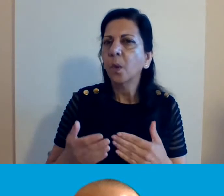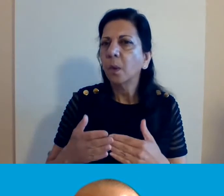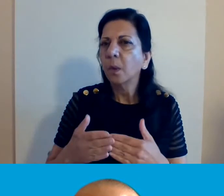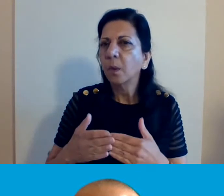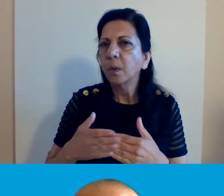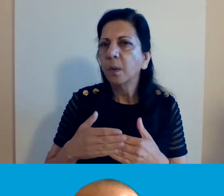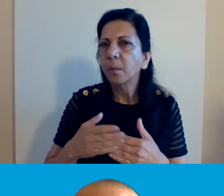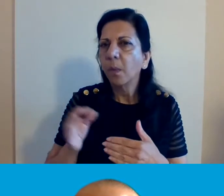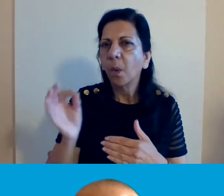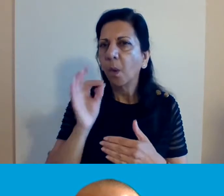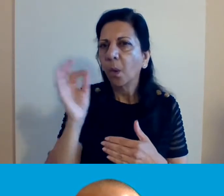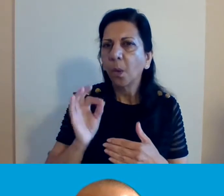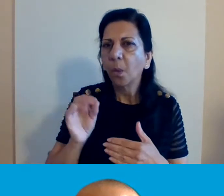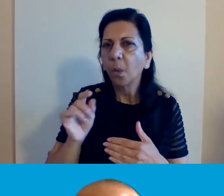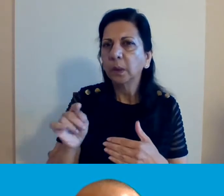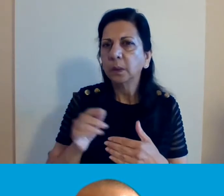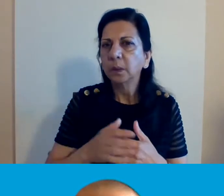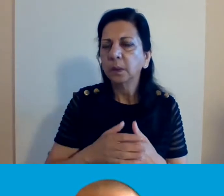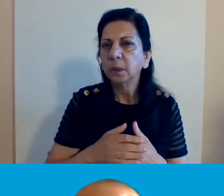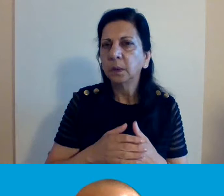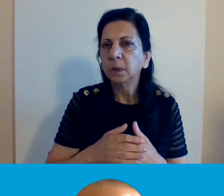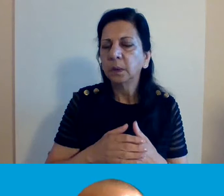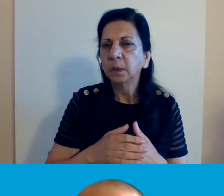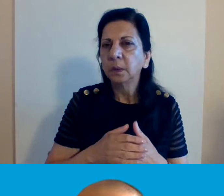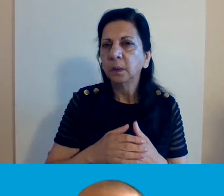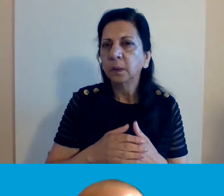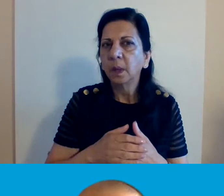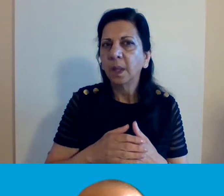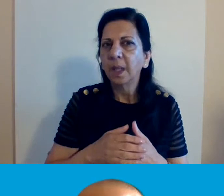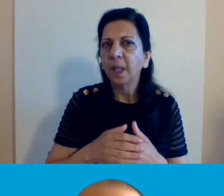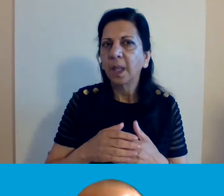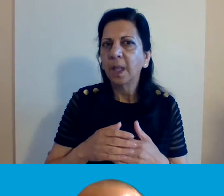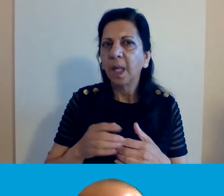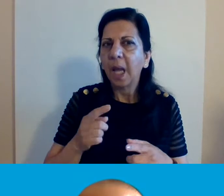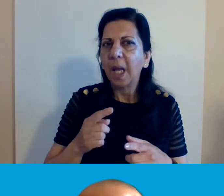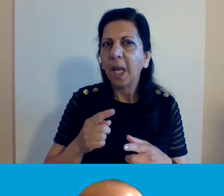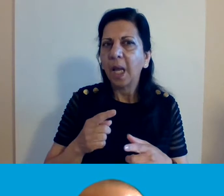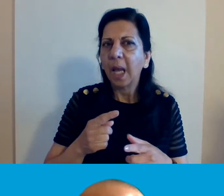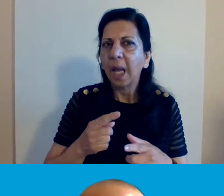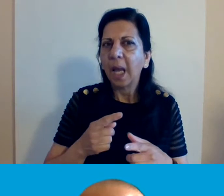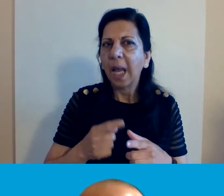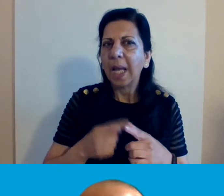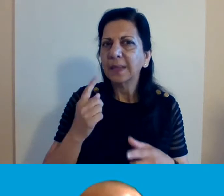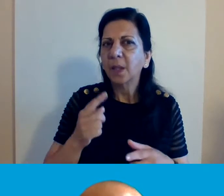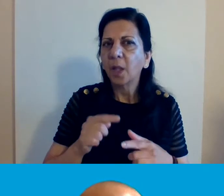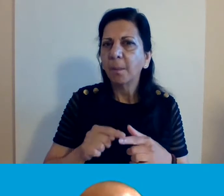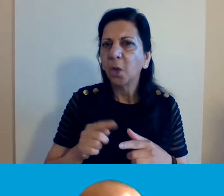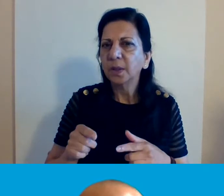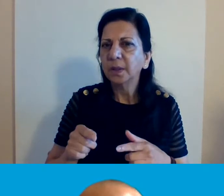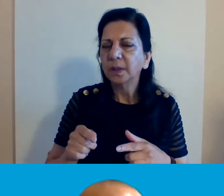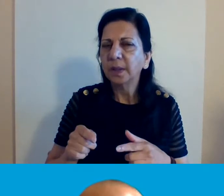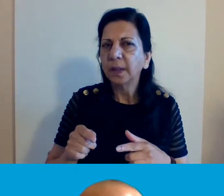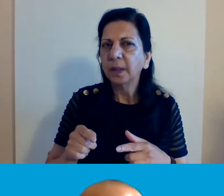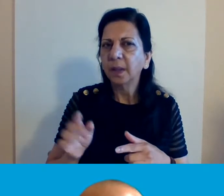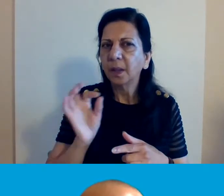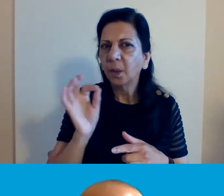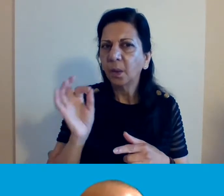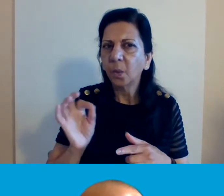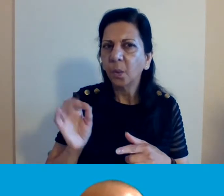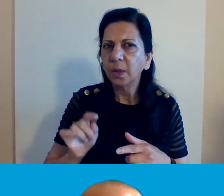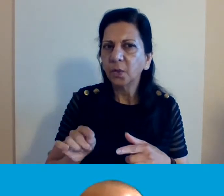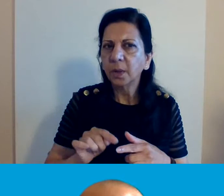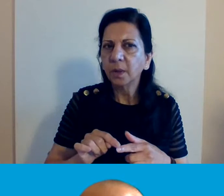to go down one. There's another query around A&E. I think we've got that one. I totally agree with actually trying